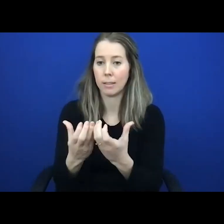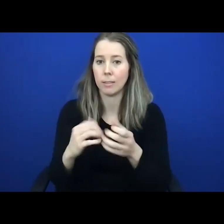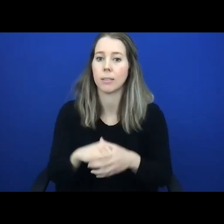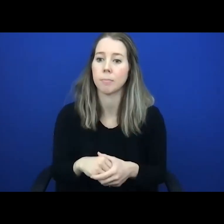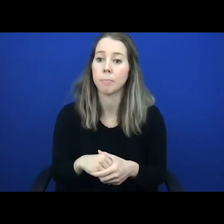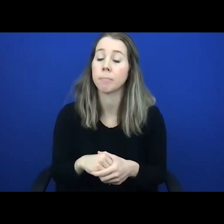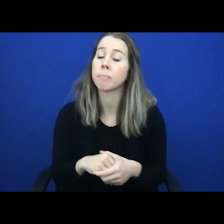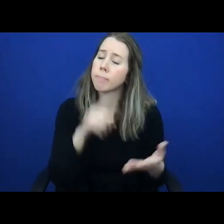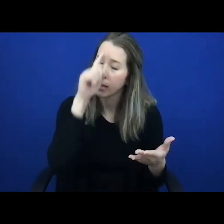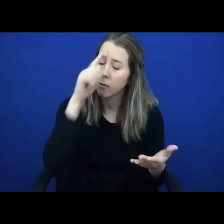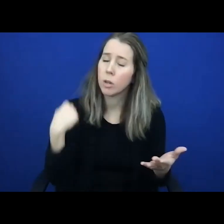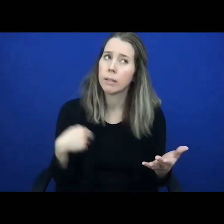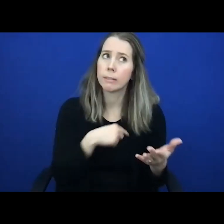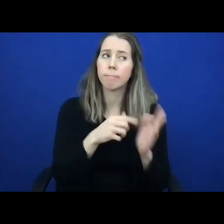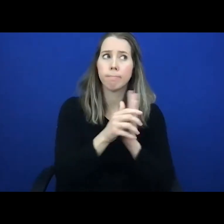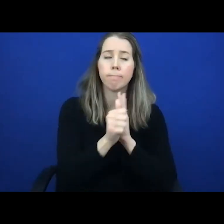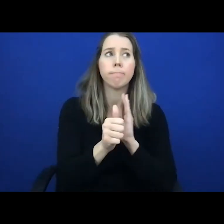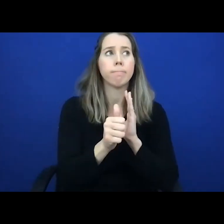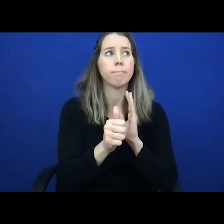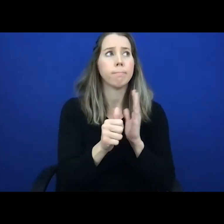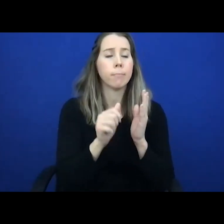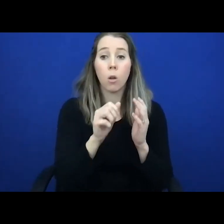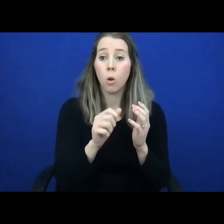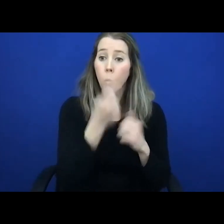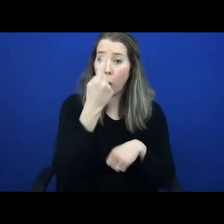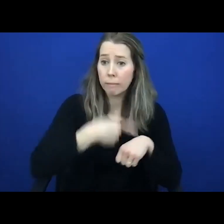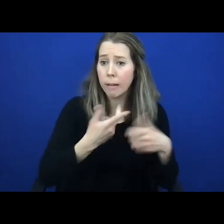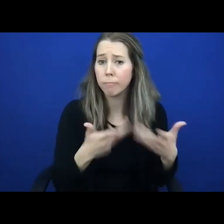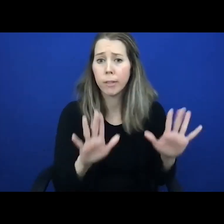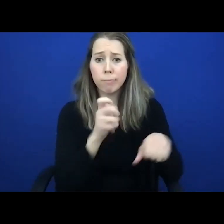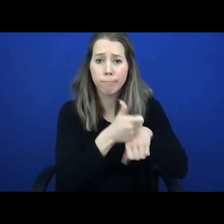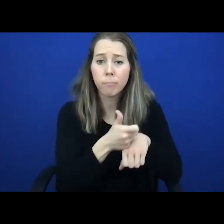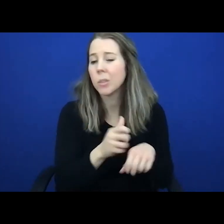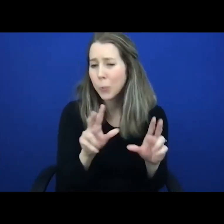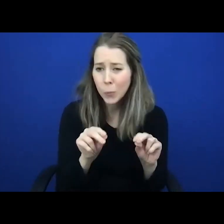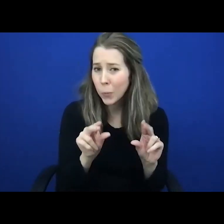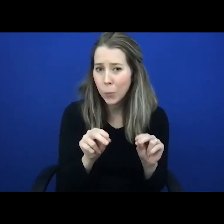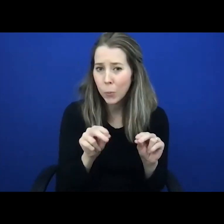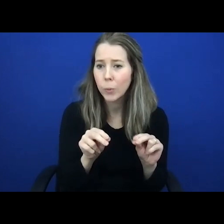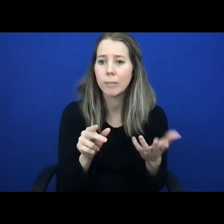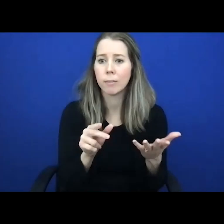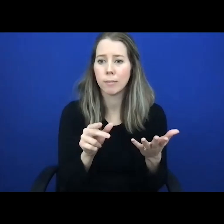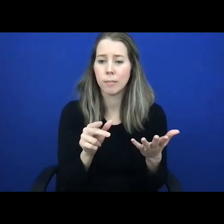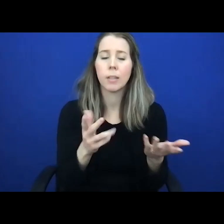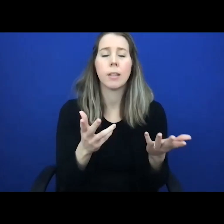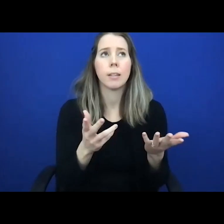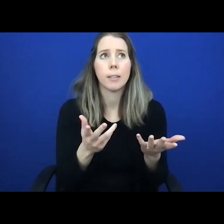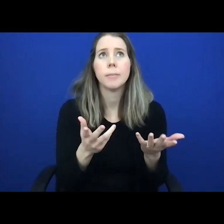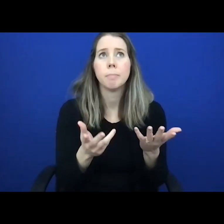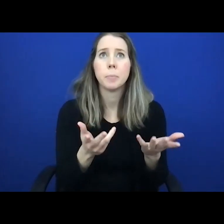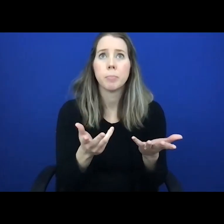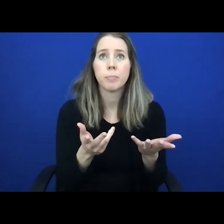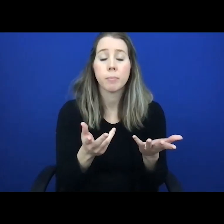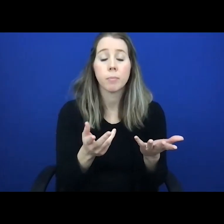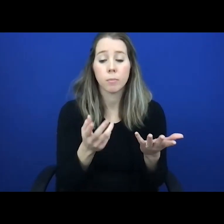But for us, a competency is not a one and done thing. You don't have it, right? Just